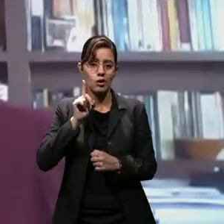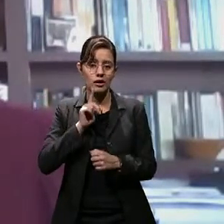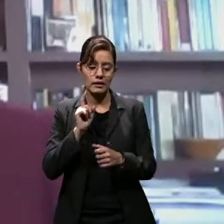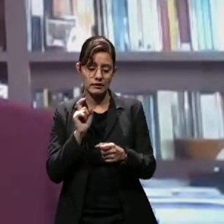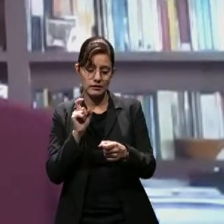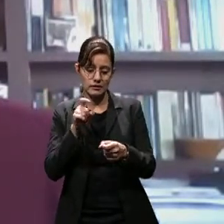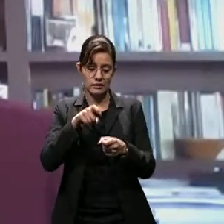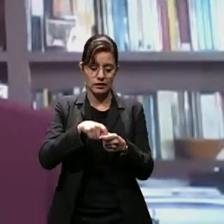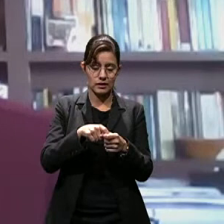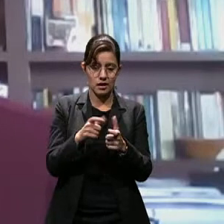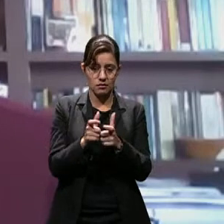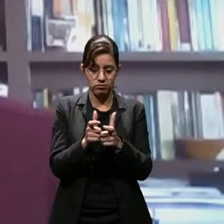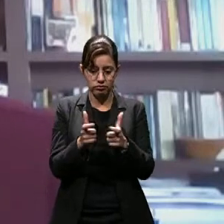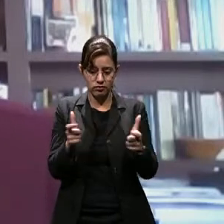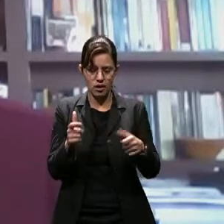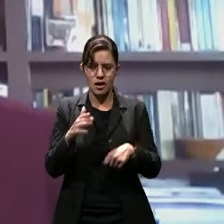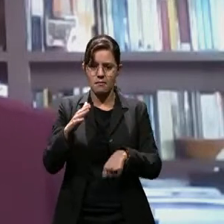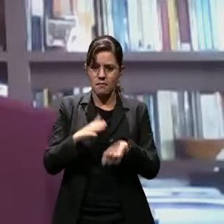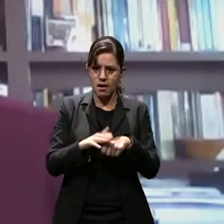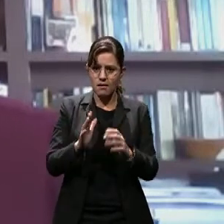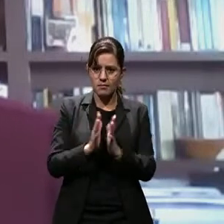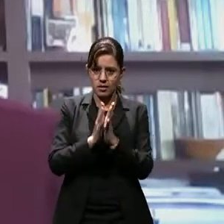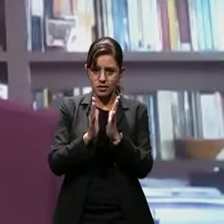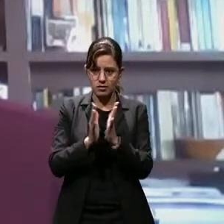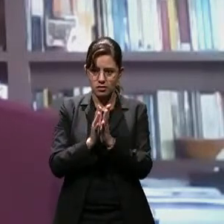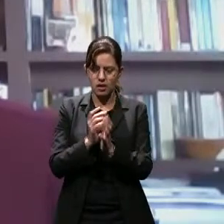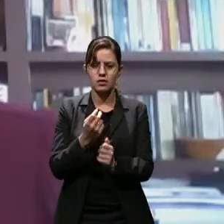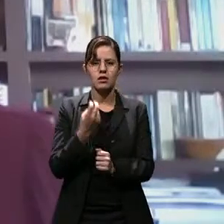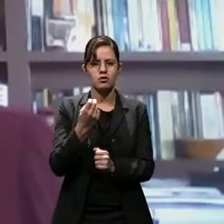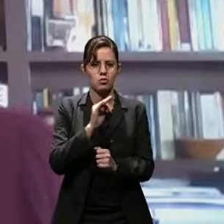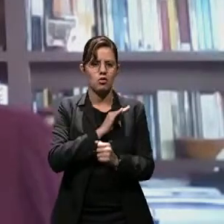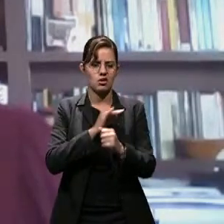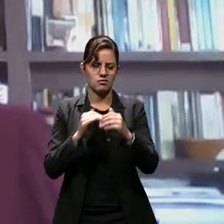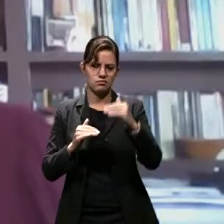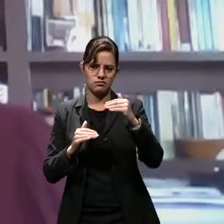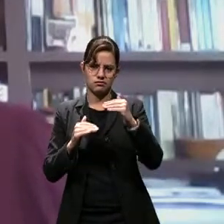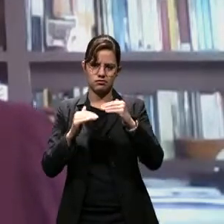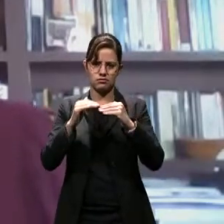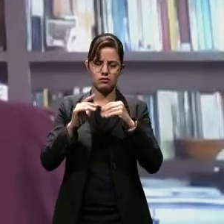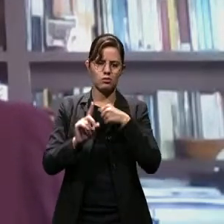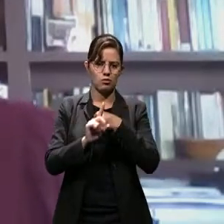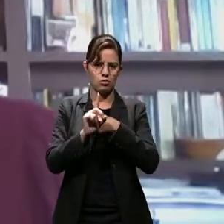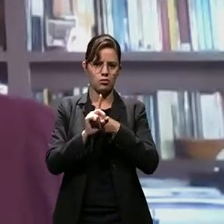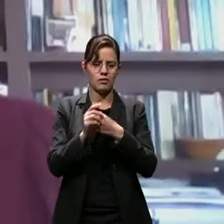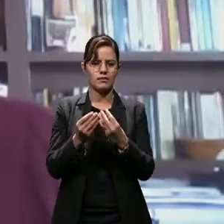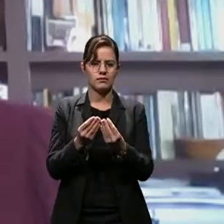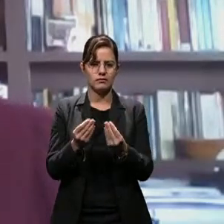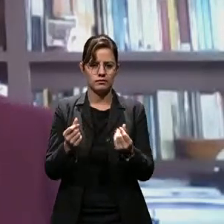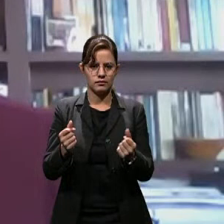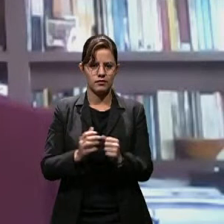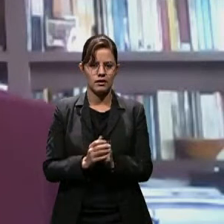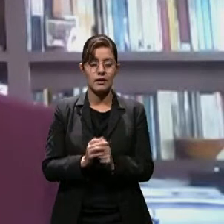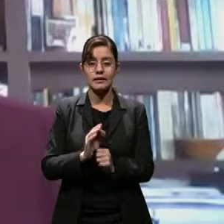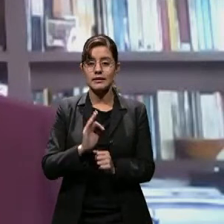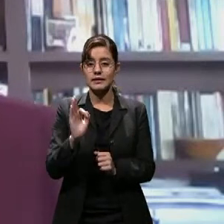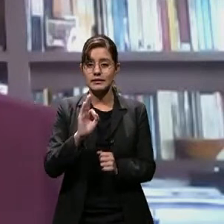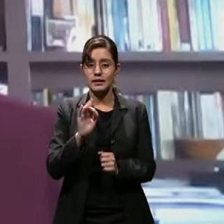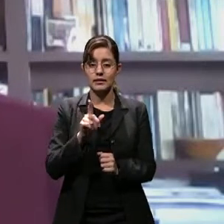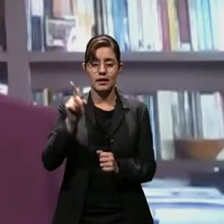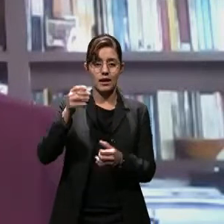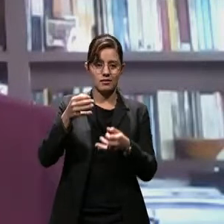political scenario allows to revert this inertia. Maybe if the United States court would have